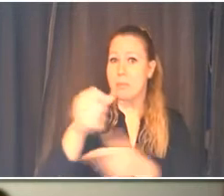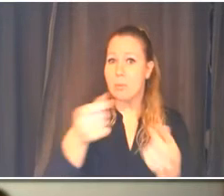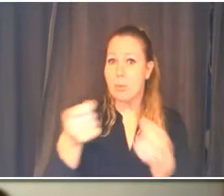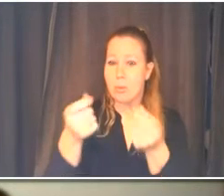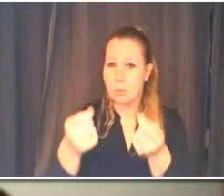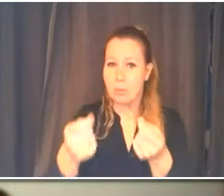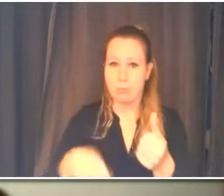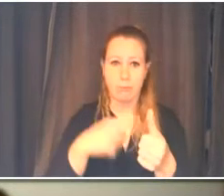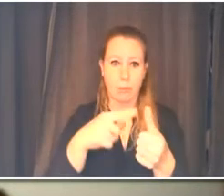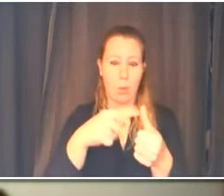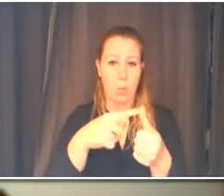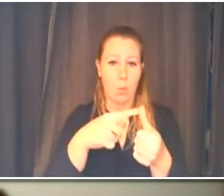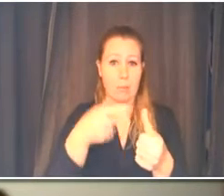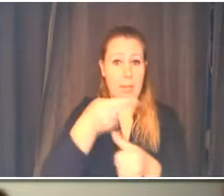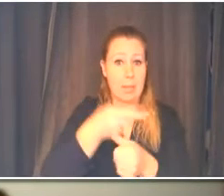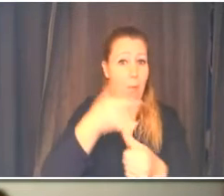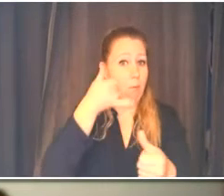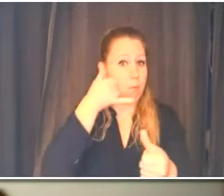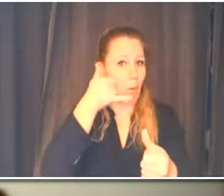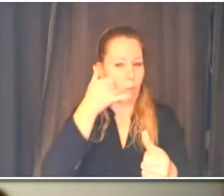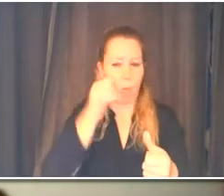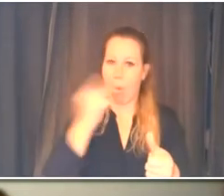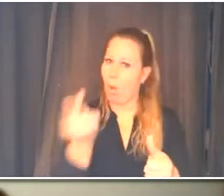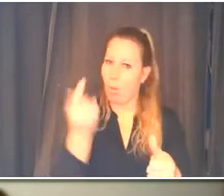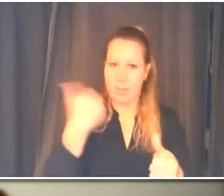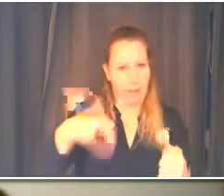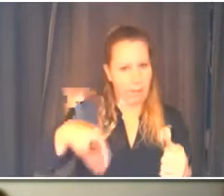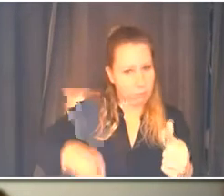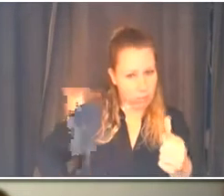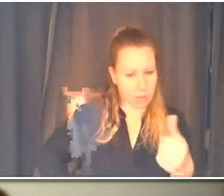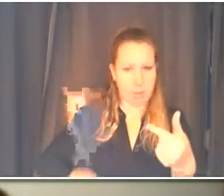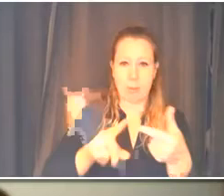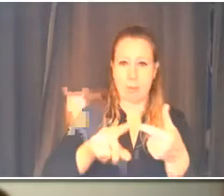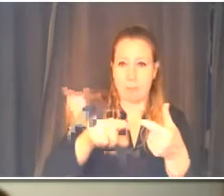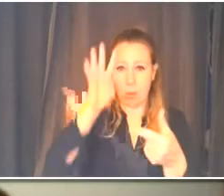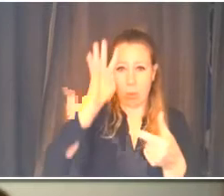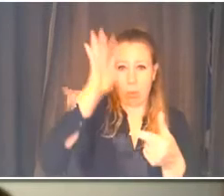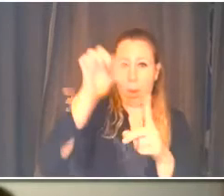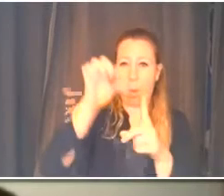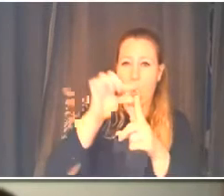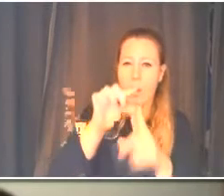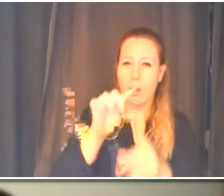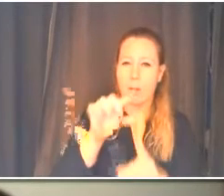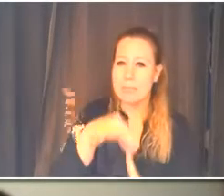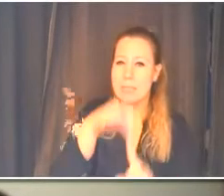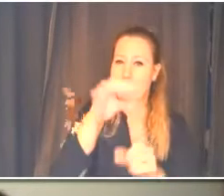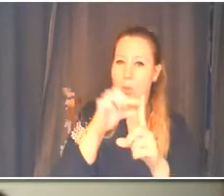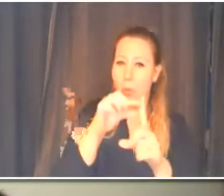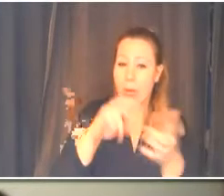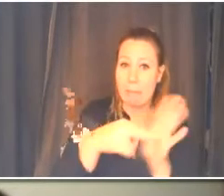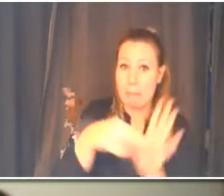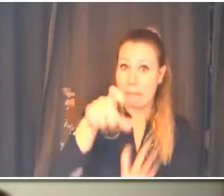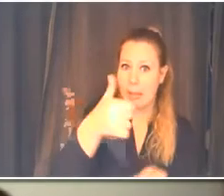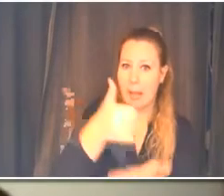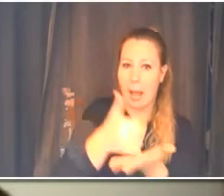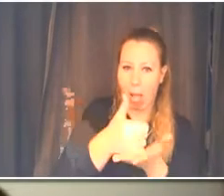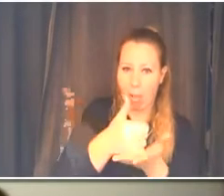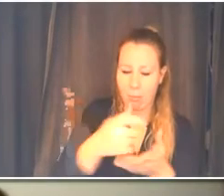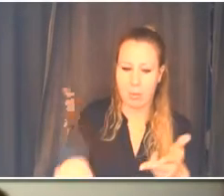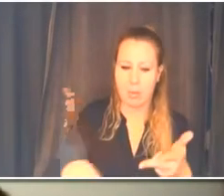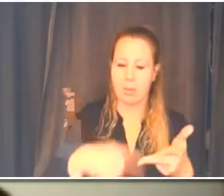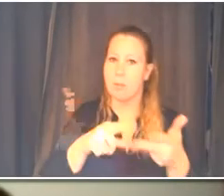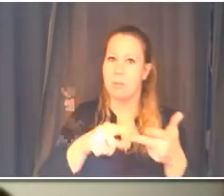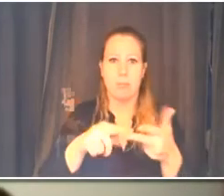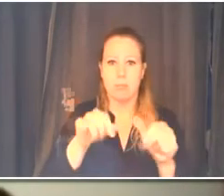or other social media to help stay connected and telling family and friends if they don't hear from you by a certain time to call